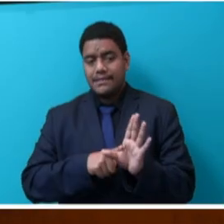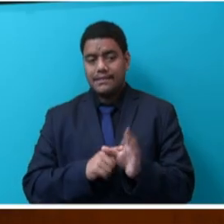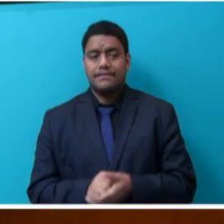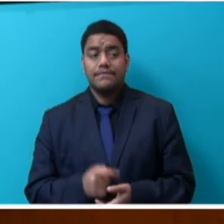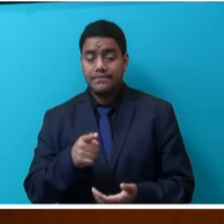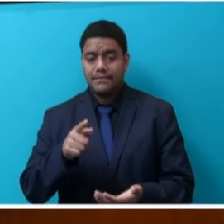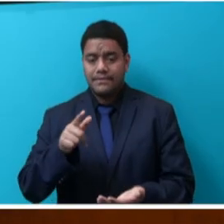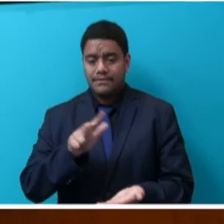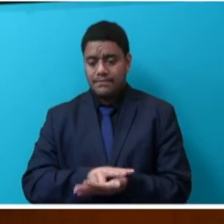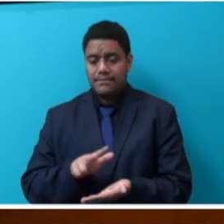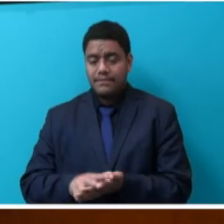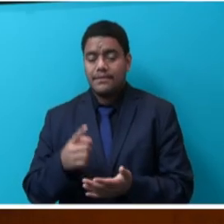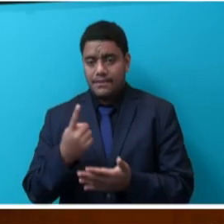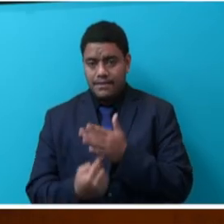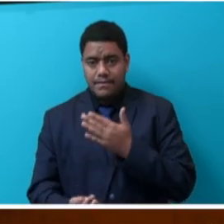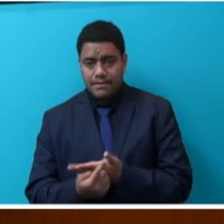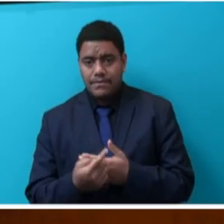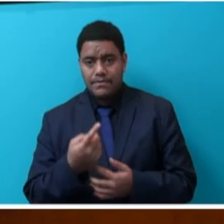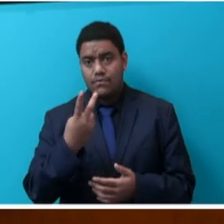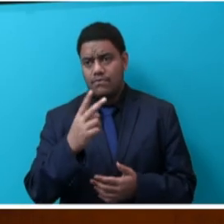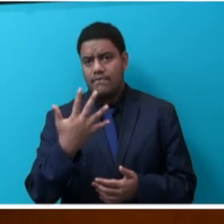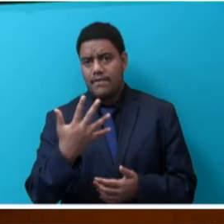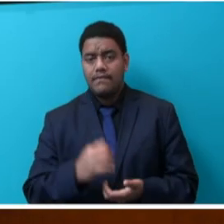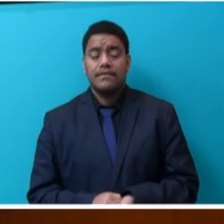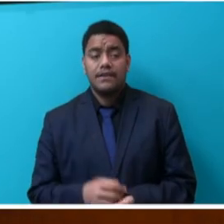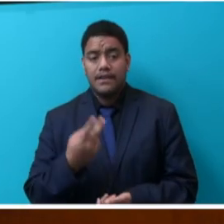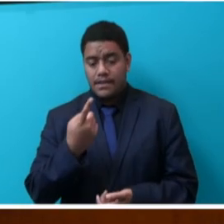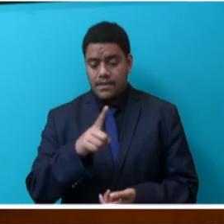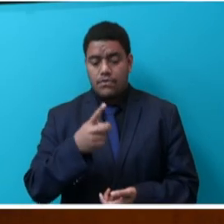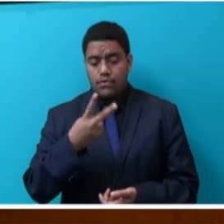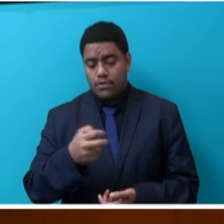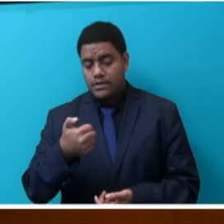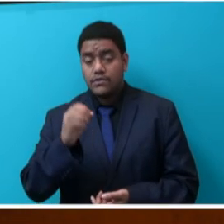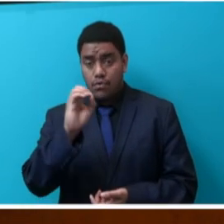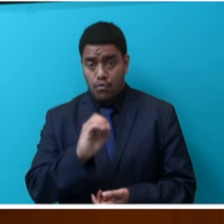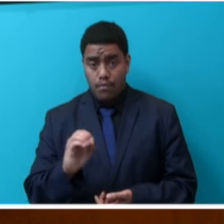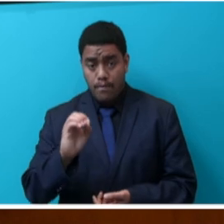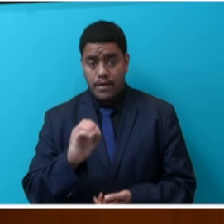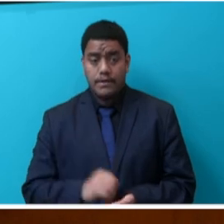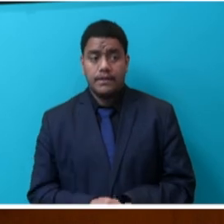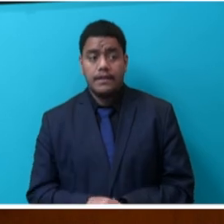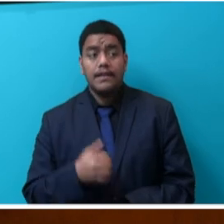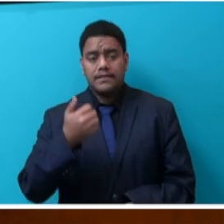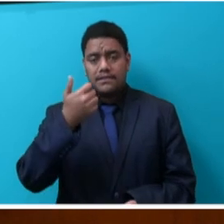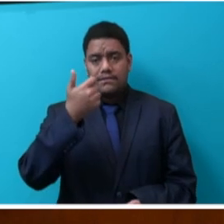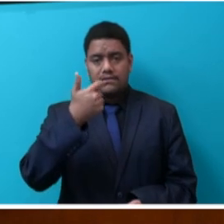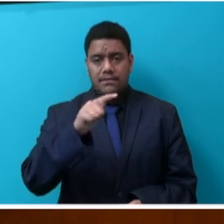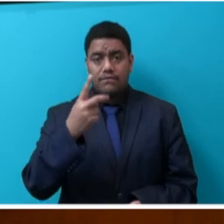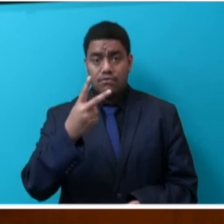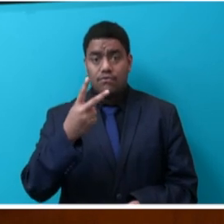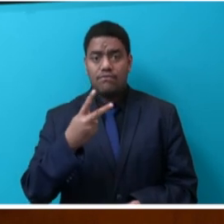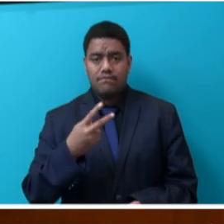signing ceremony for the convention on 25 and 26 of October, and 72 parties